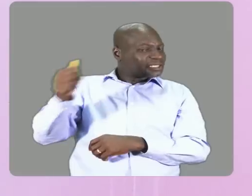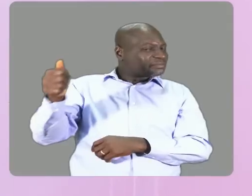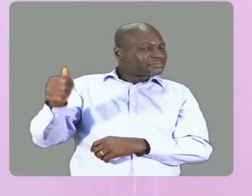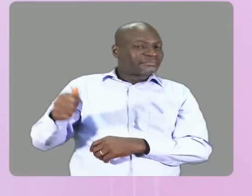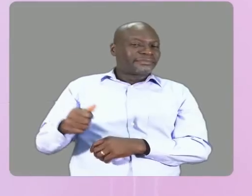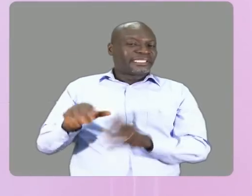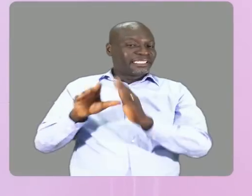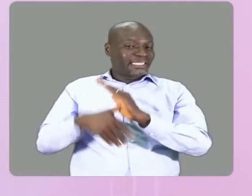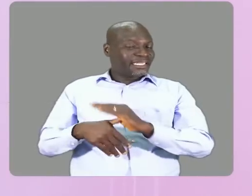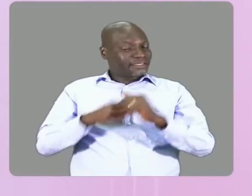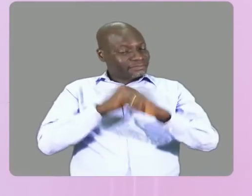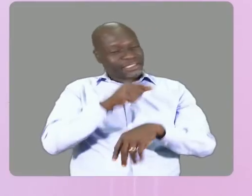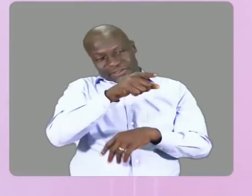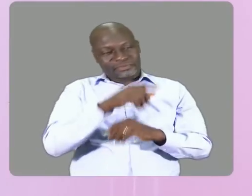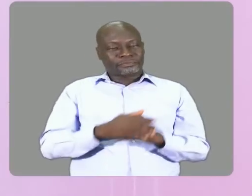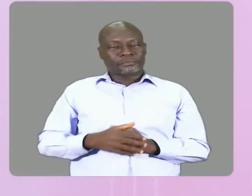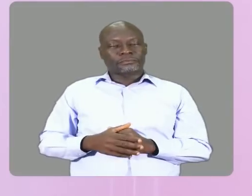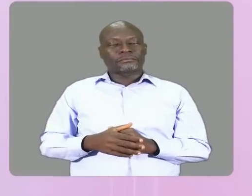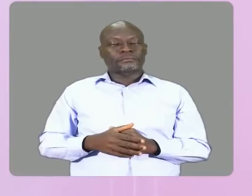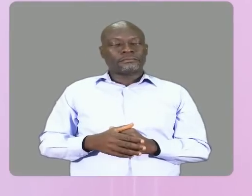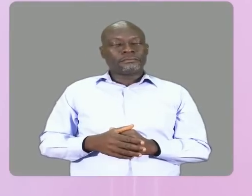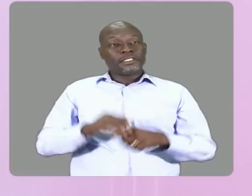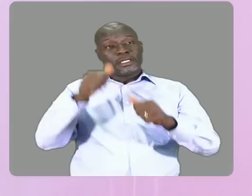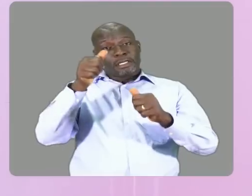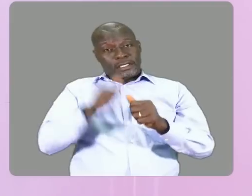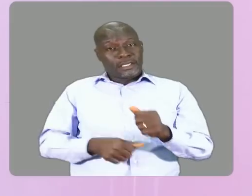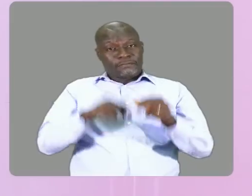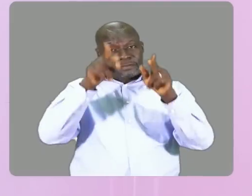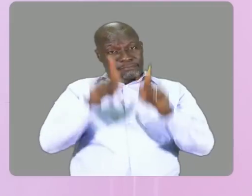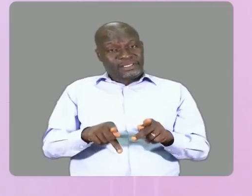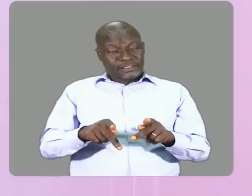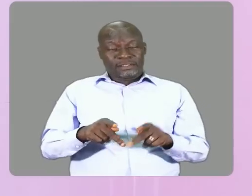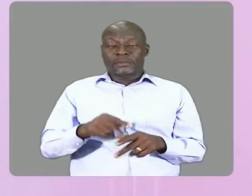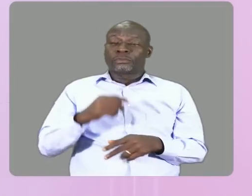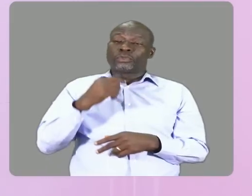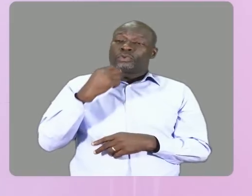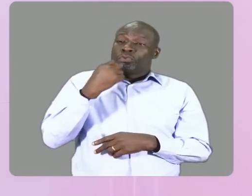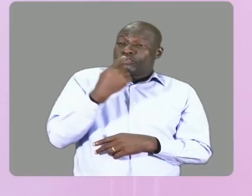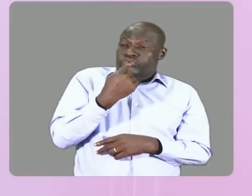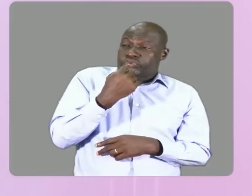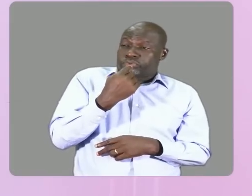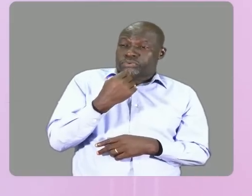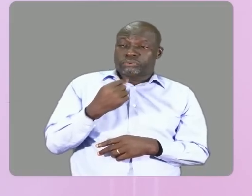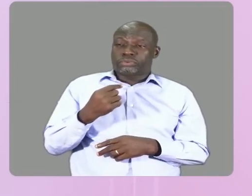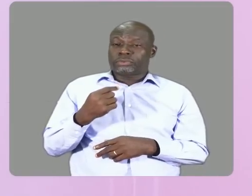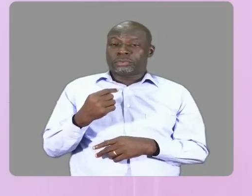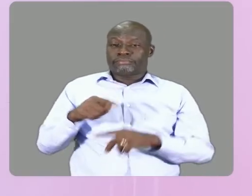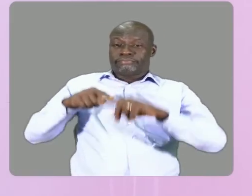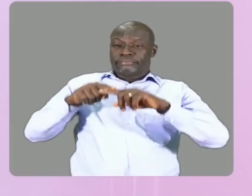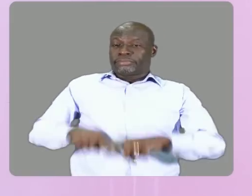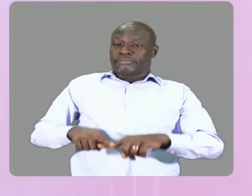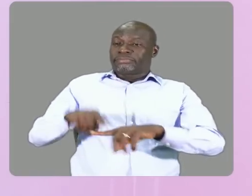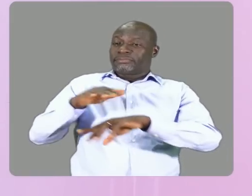ena de etoso ene se onipa biara wode ne ho eto obonsam so se obonsam ena be